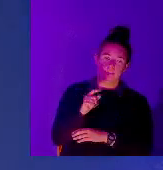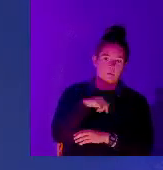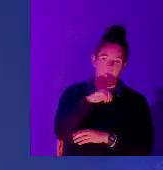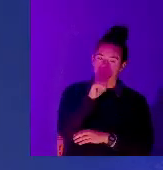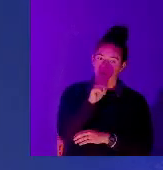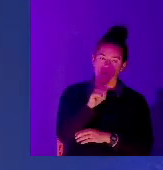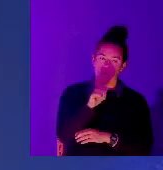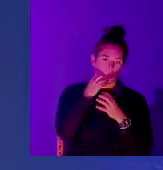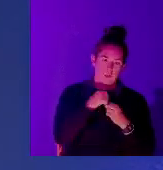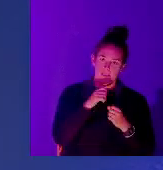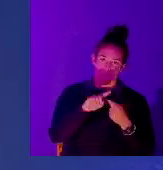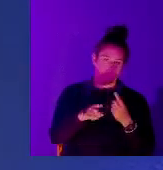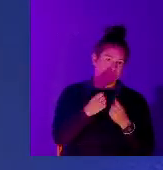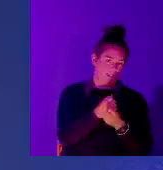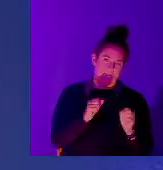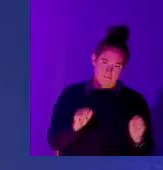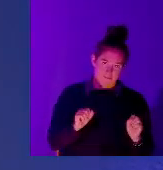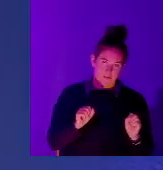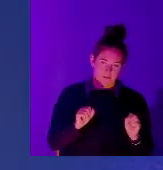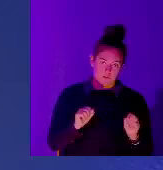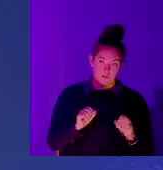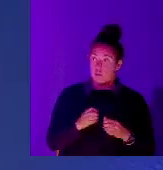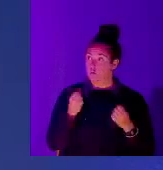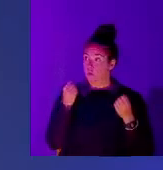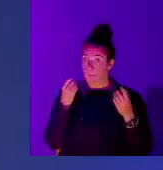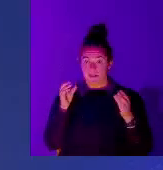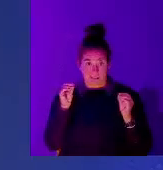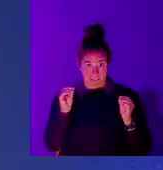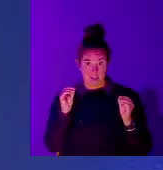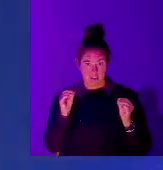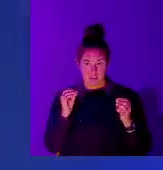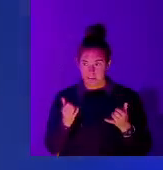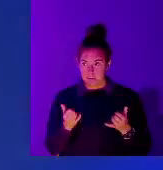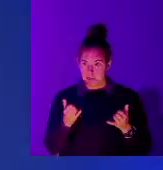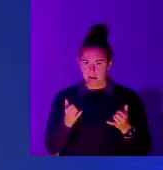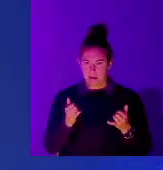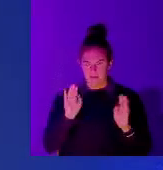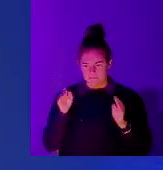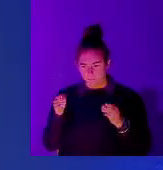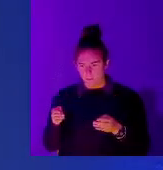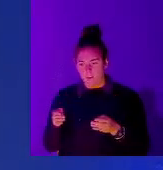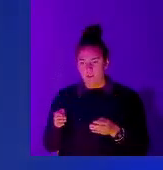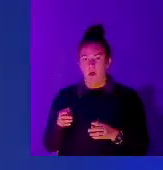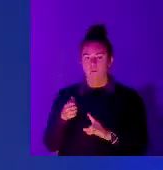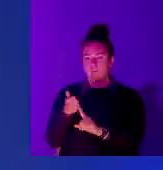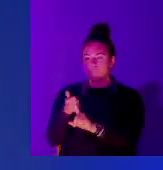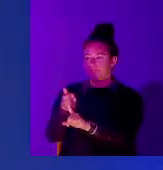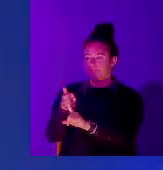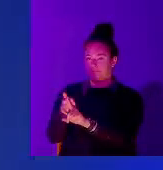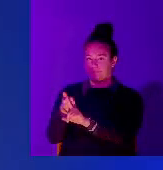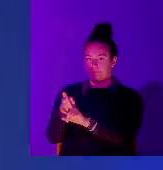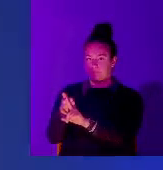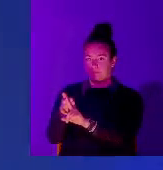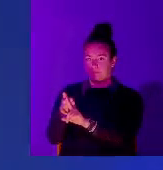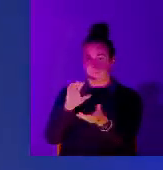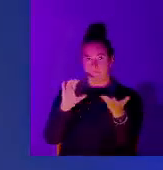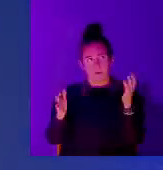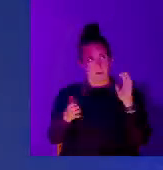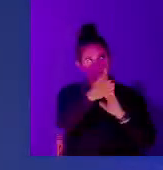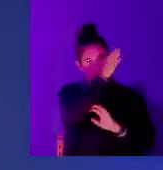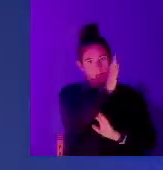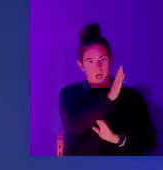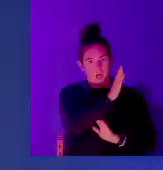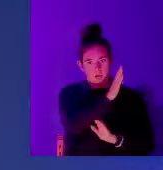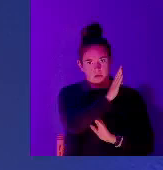much in today's popular teachings focus more on self than on God. We're told that God wants us to be